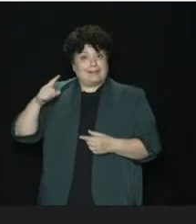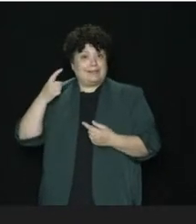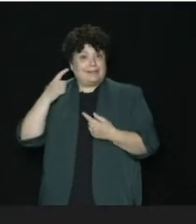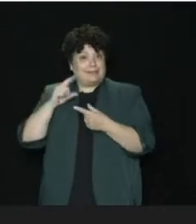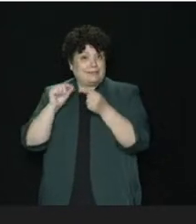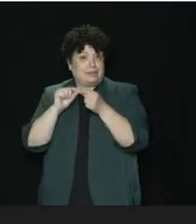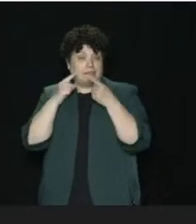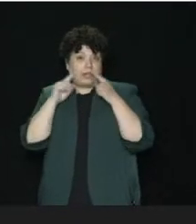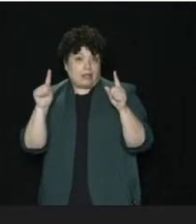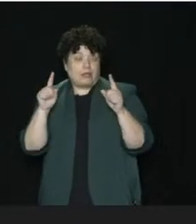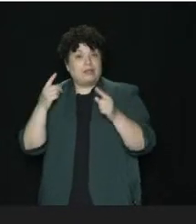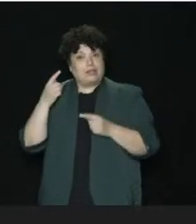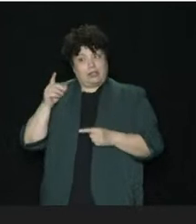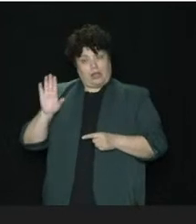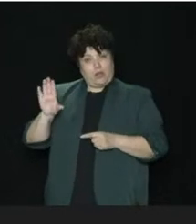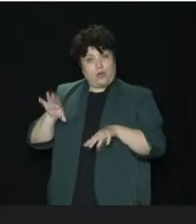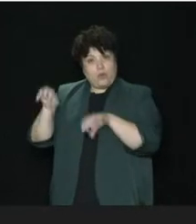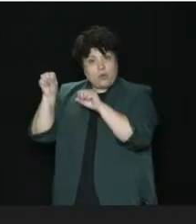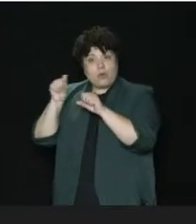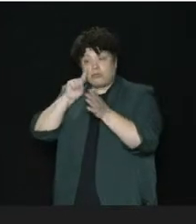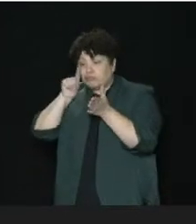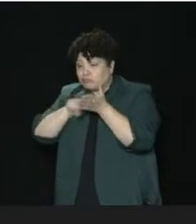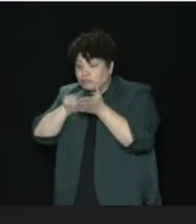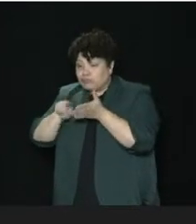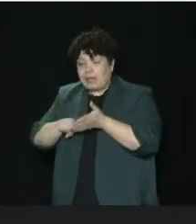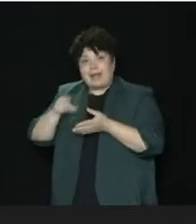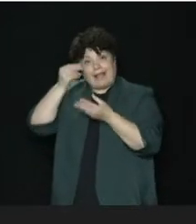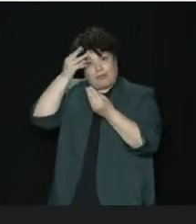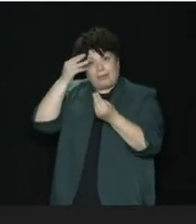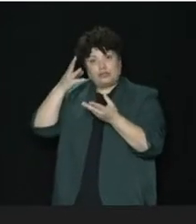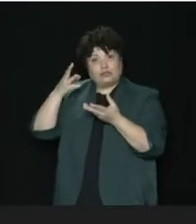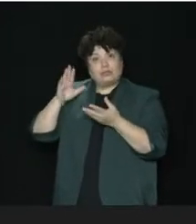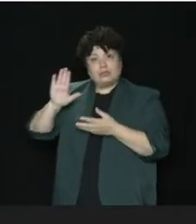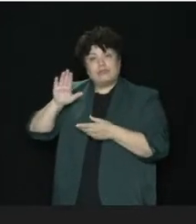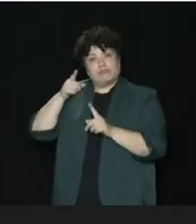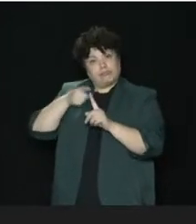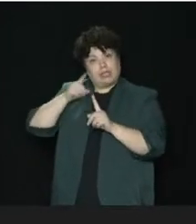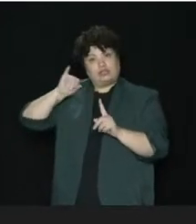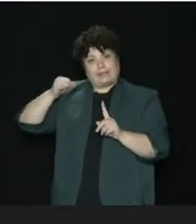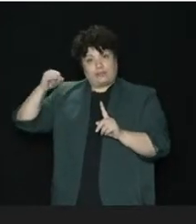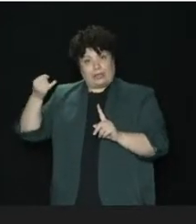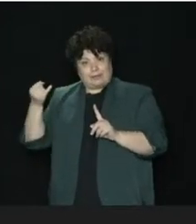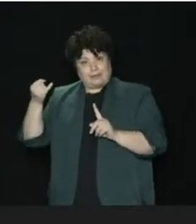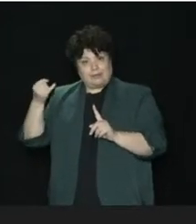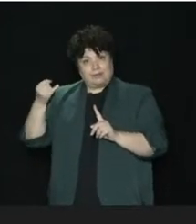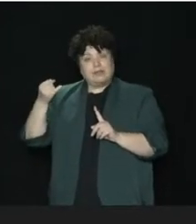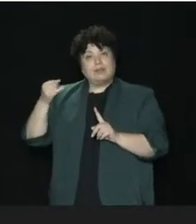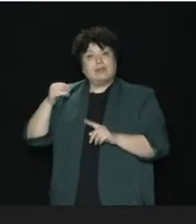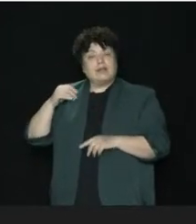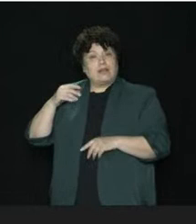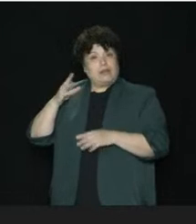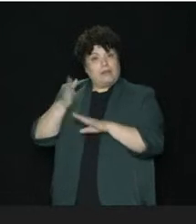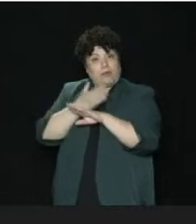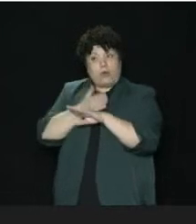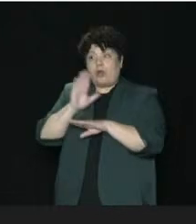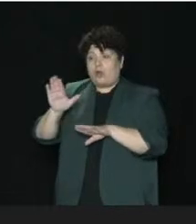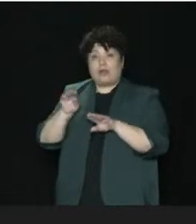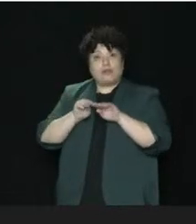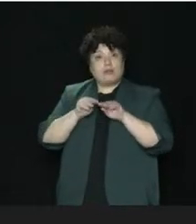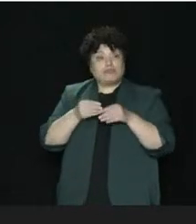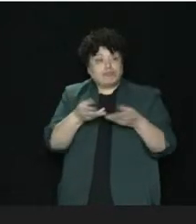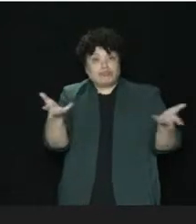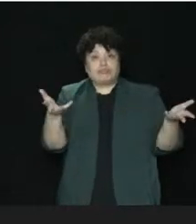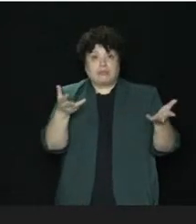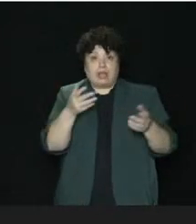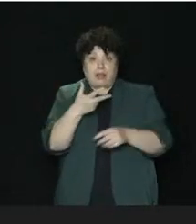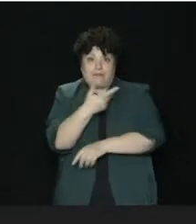a very diligent look at all the information about the Janssen vaccine before they release this vaccine for use